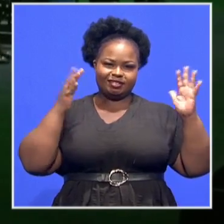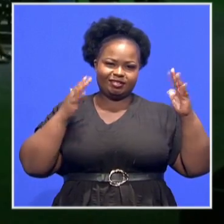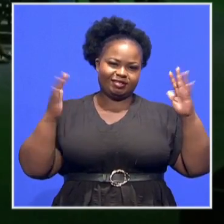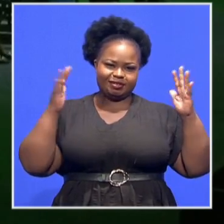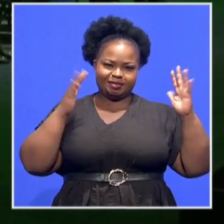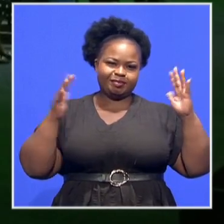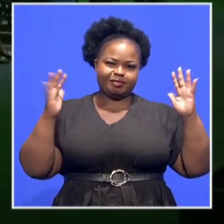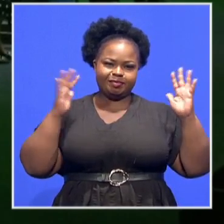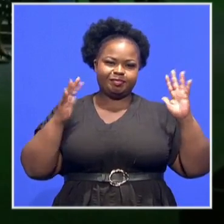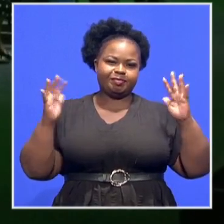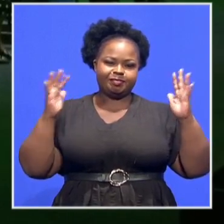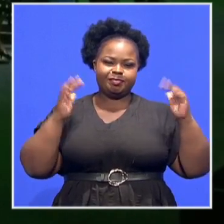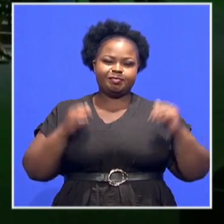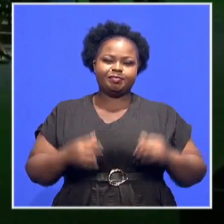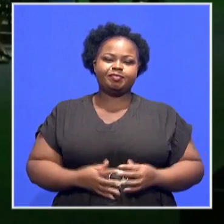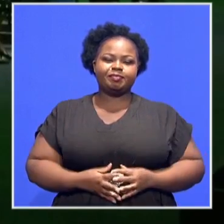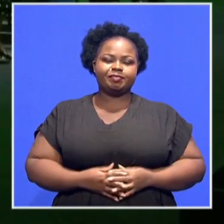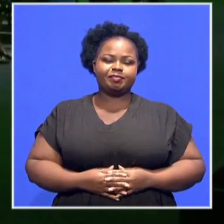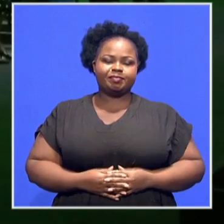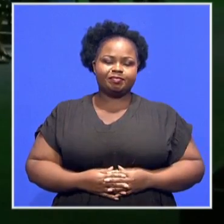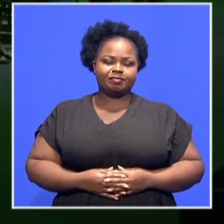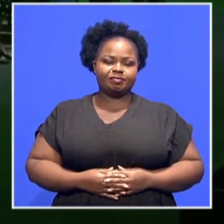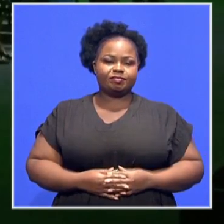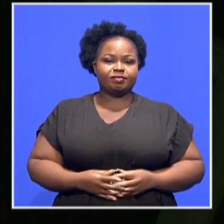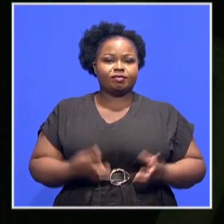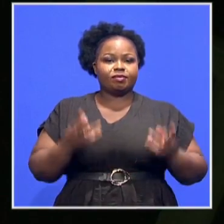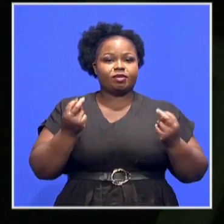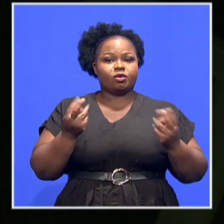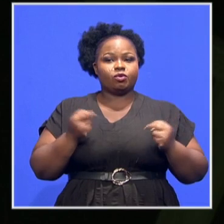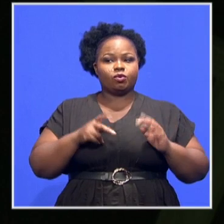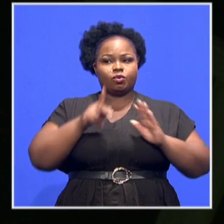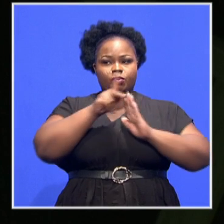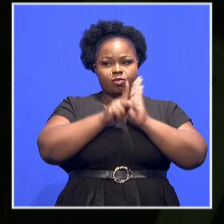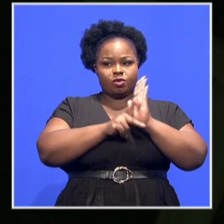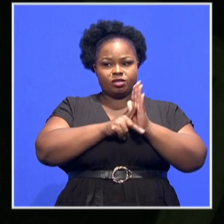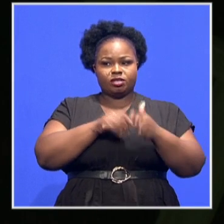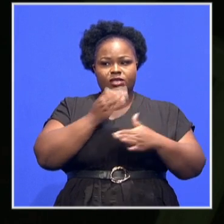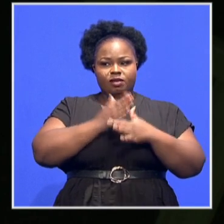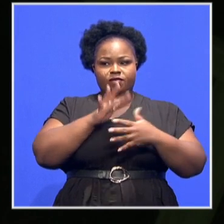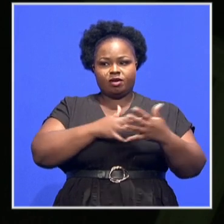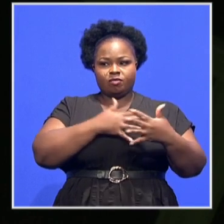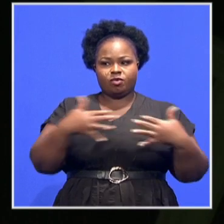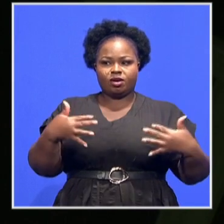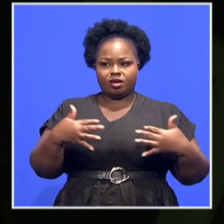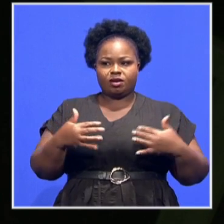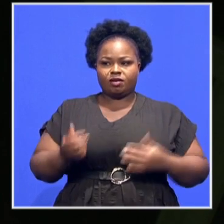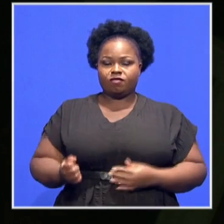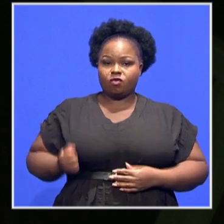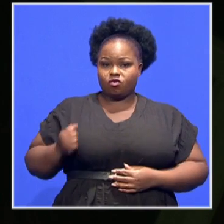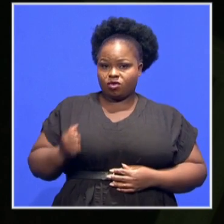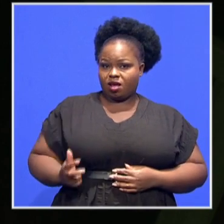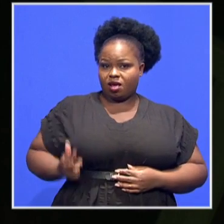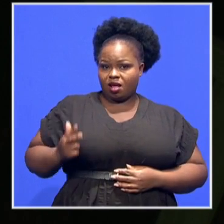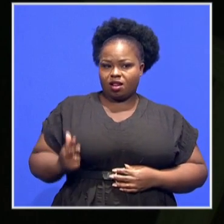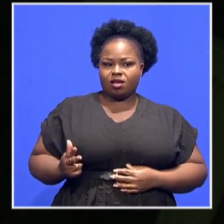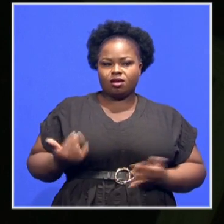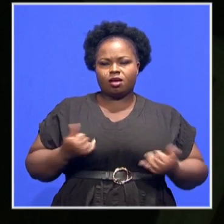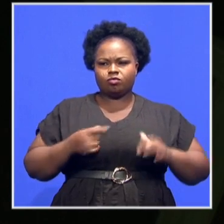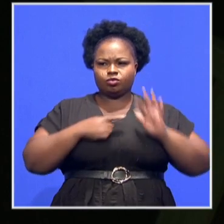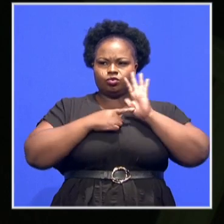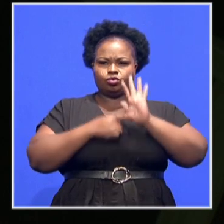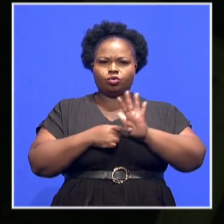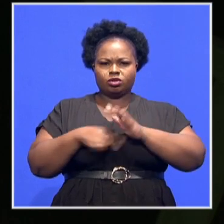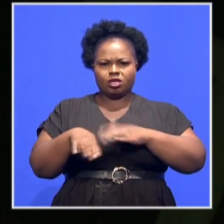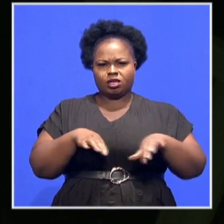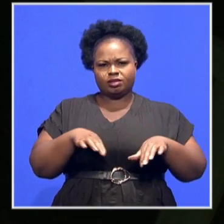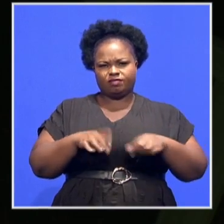A new policy framework for rail sets out actions to modernize